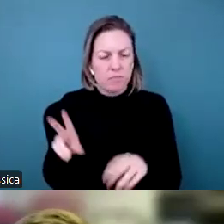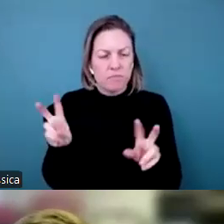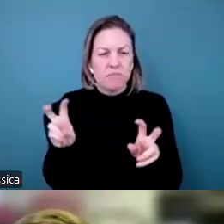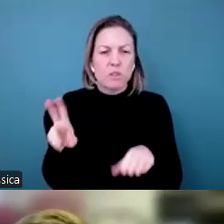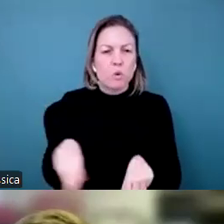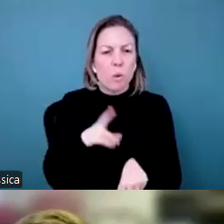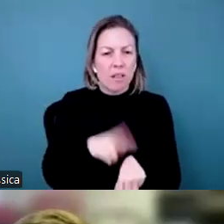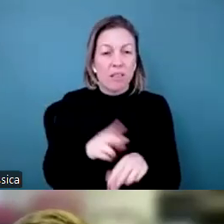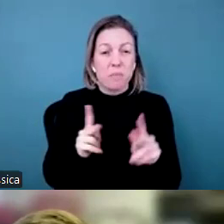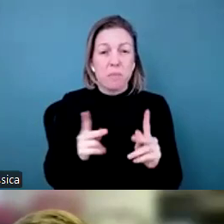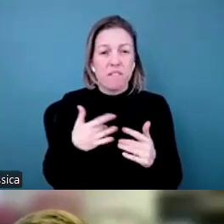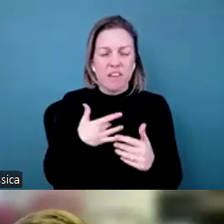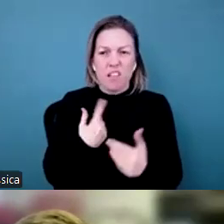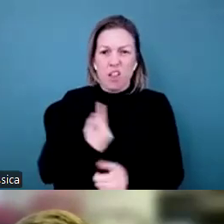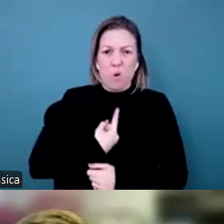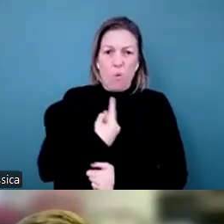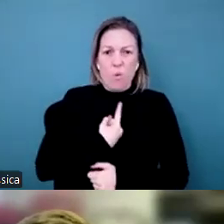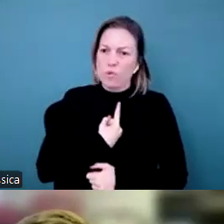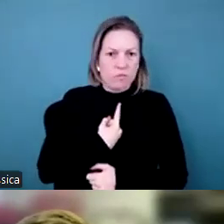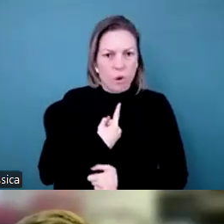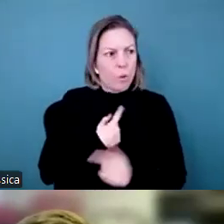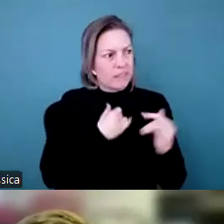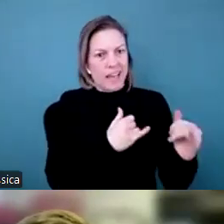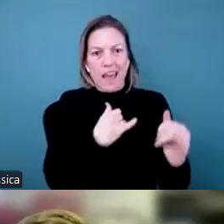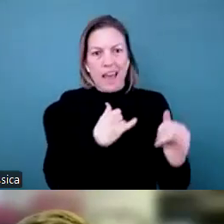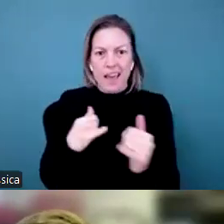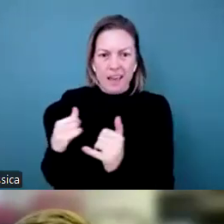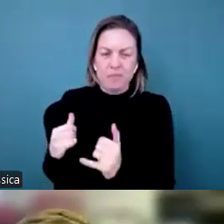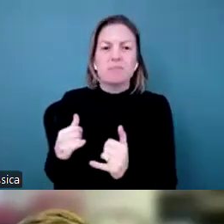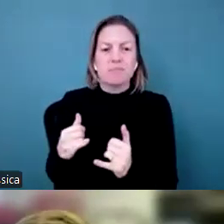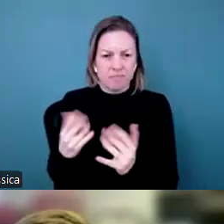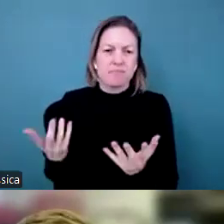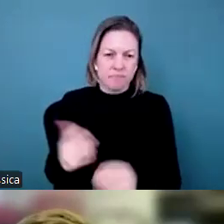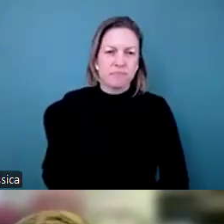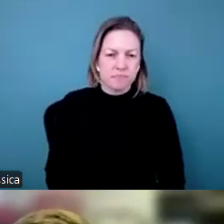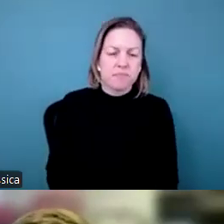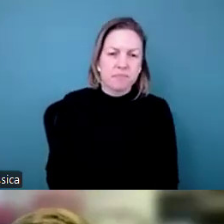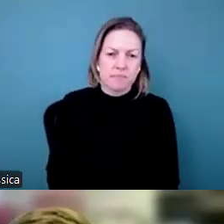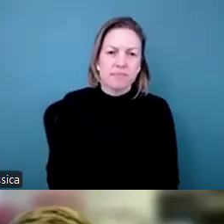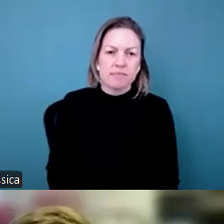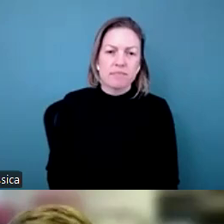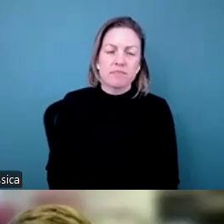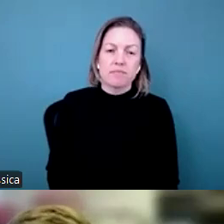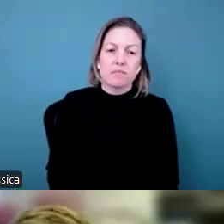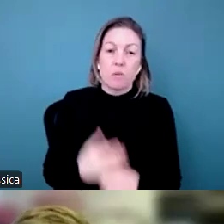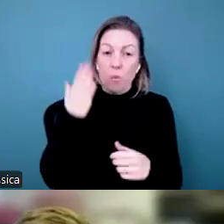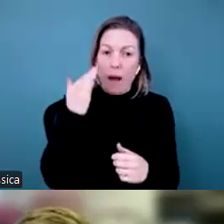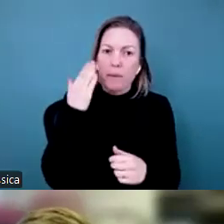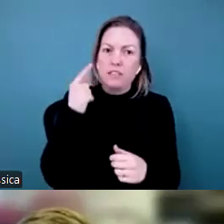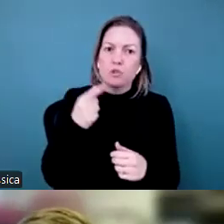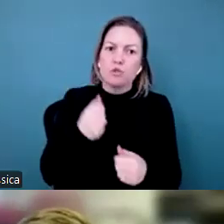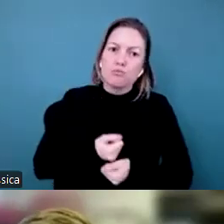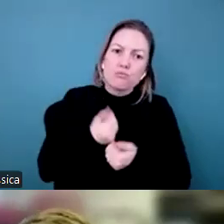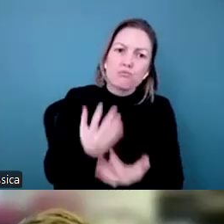feel isolated, and you help them to not be isolated just by being open and honest and sharing